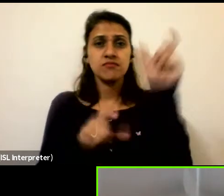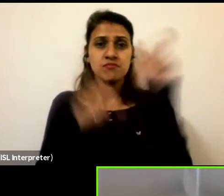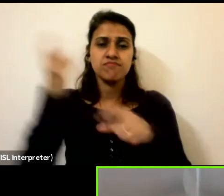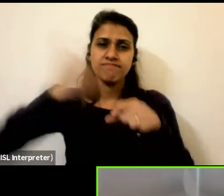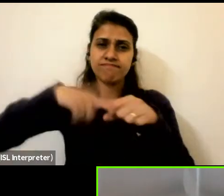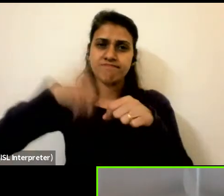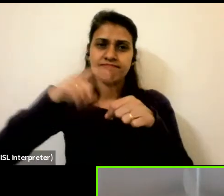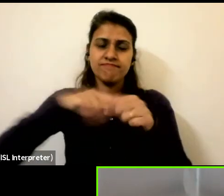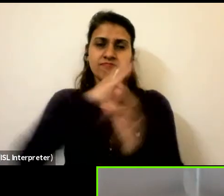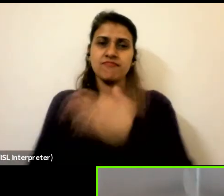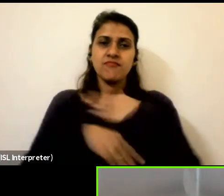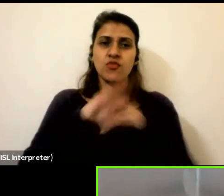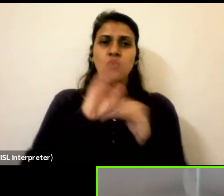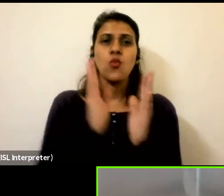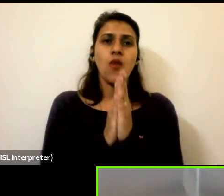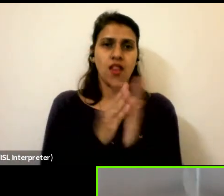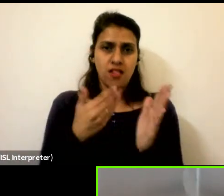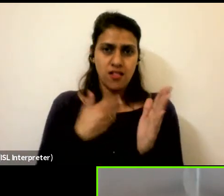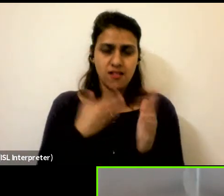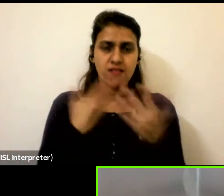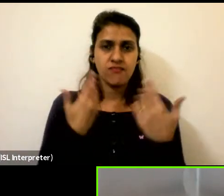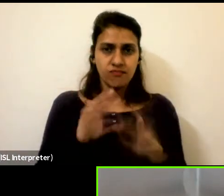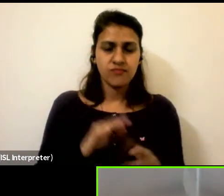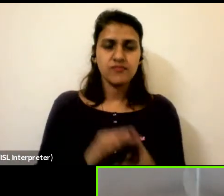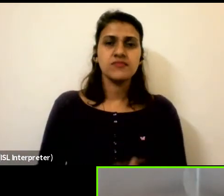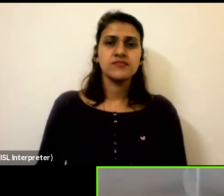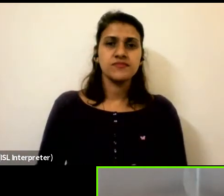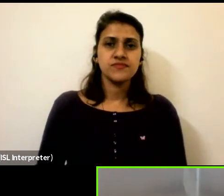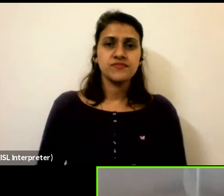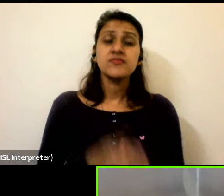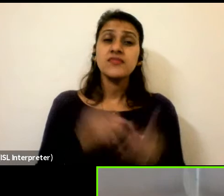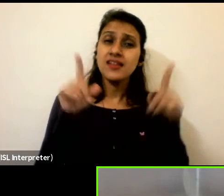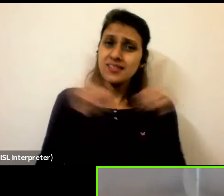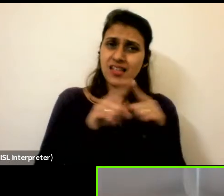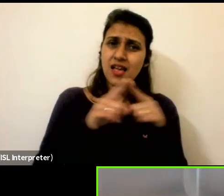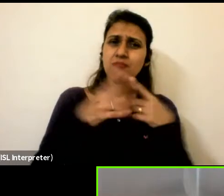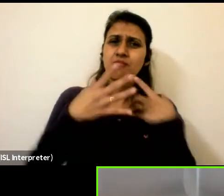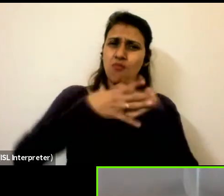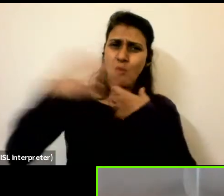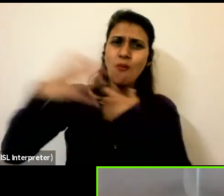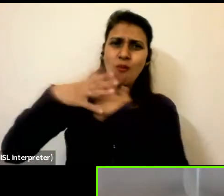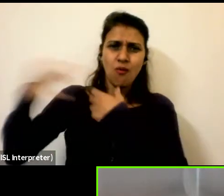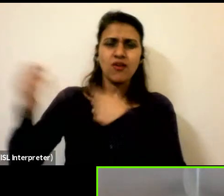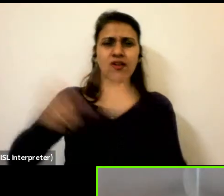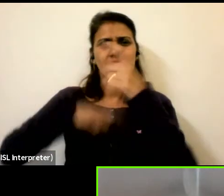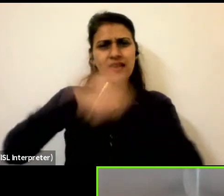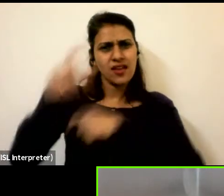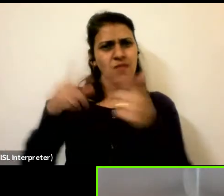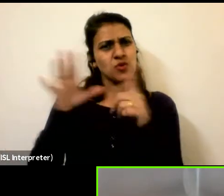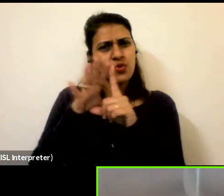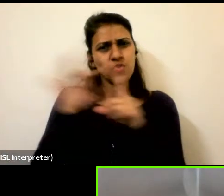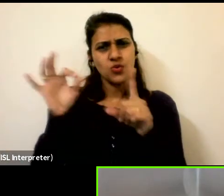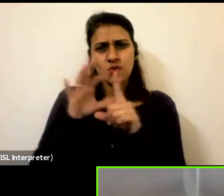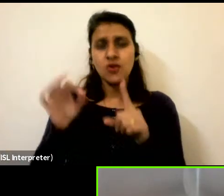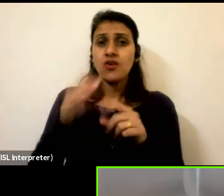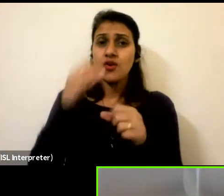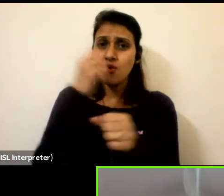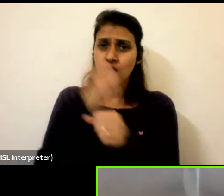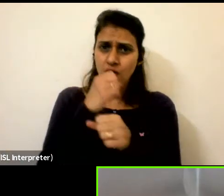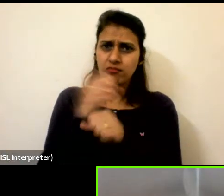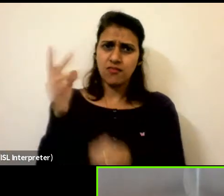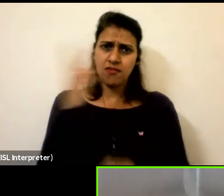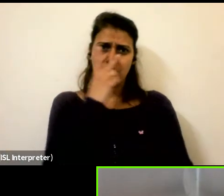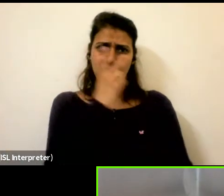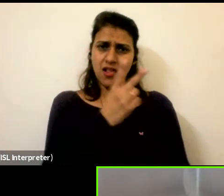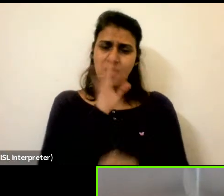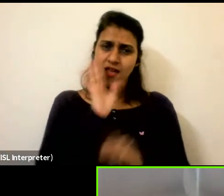think, that's one area that all companies must look at. As you know, there is a government diktat as to the